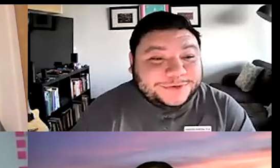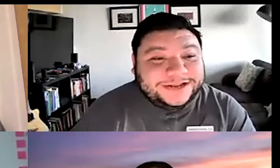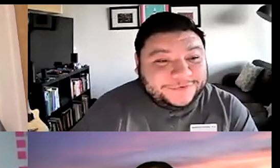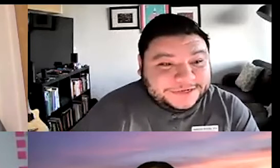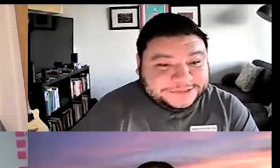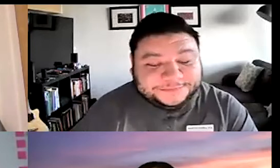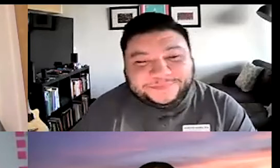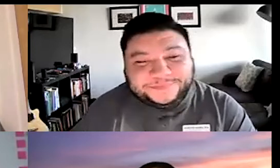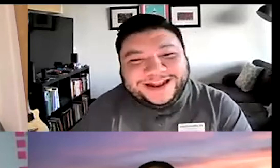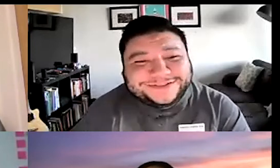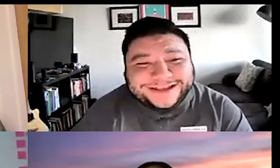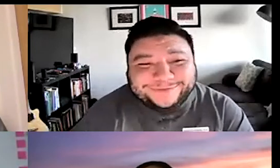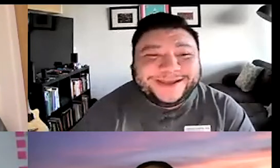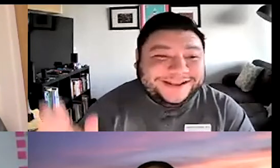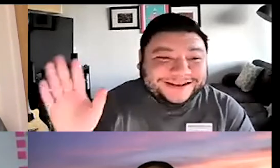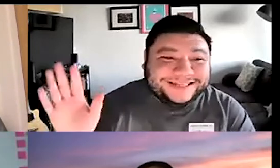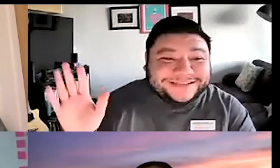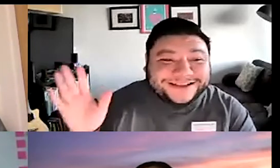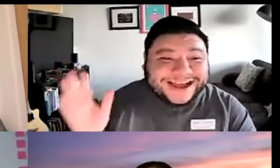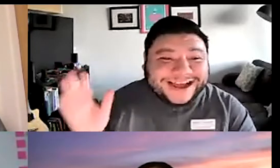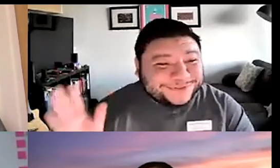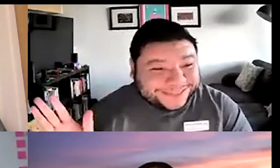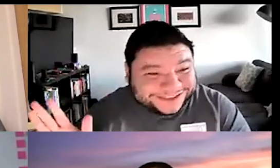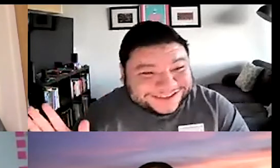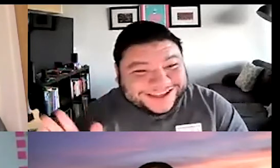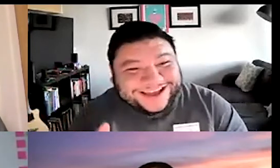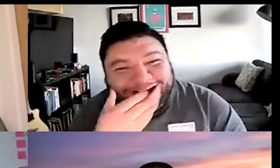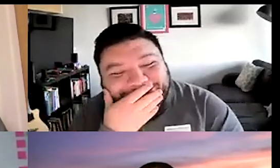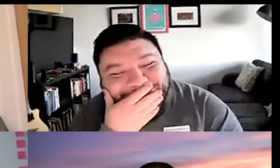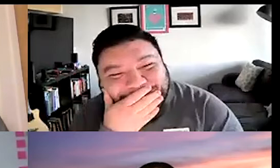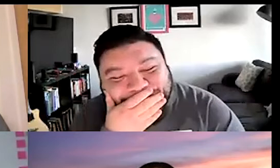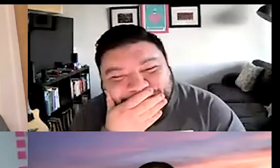sorority life advisor. And I was like, wait, that's like an actual thing.